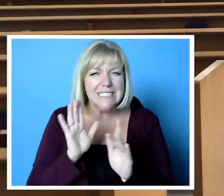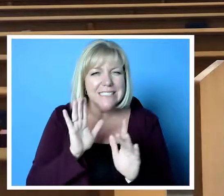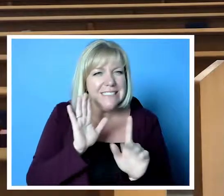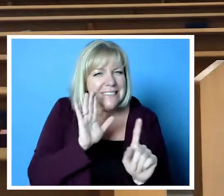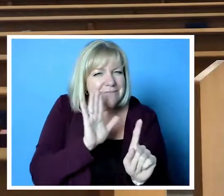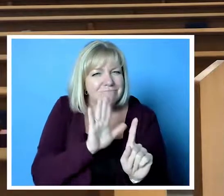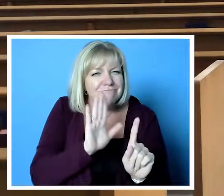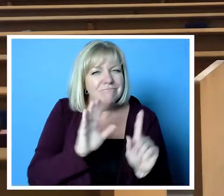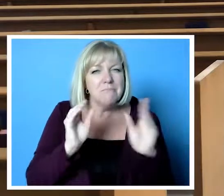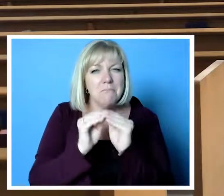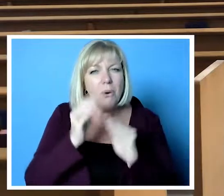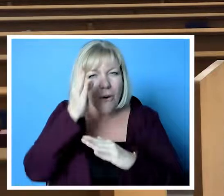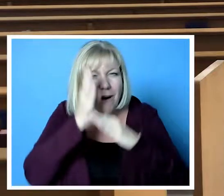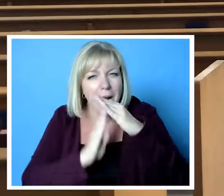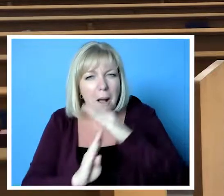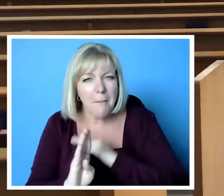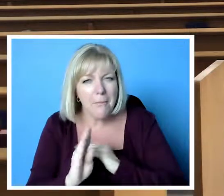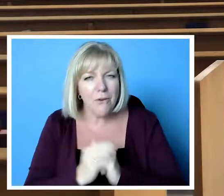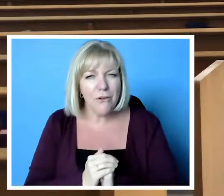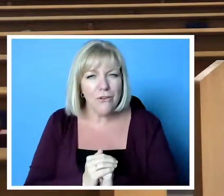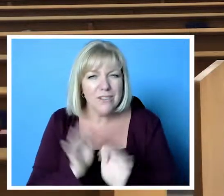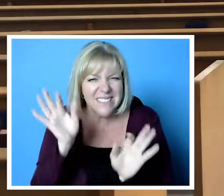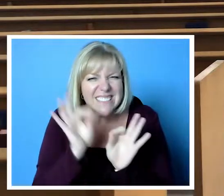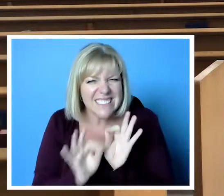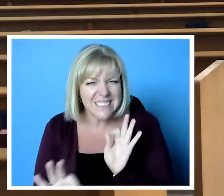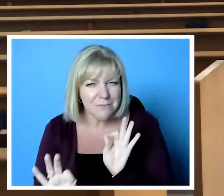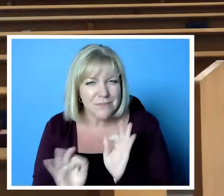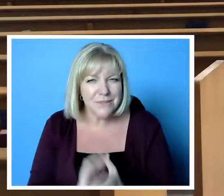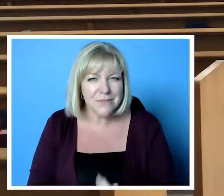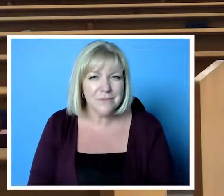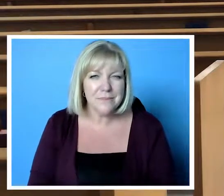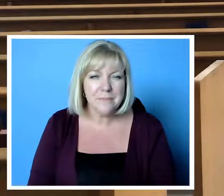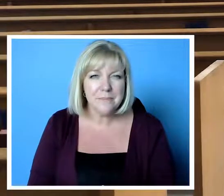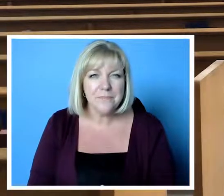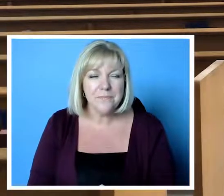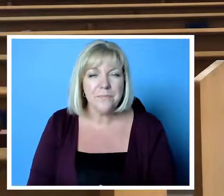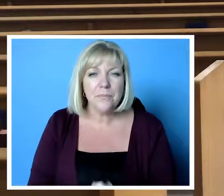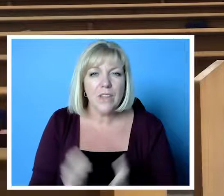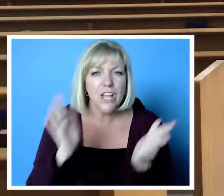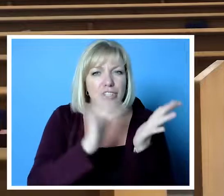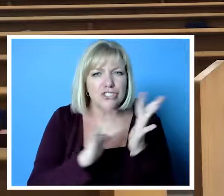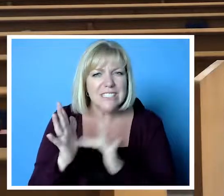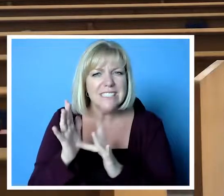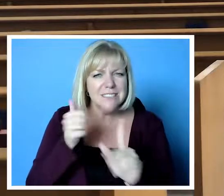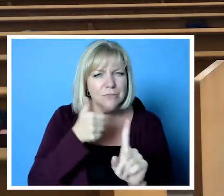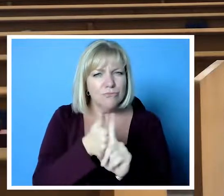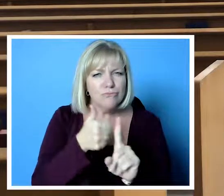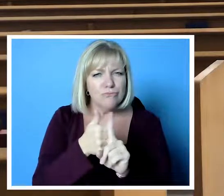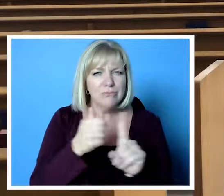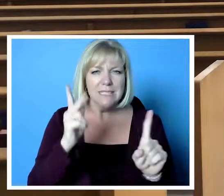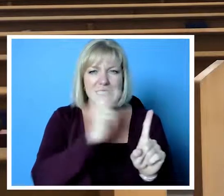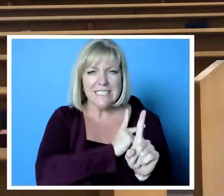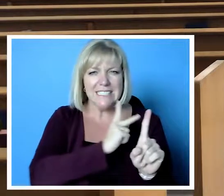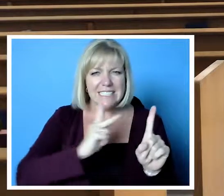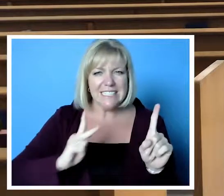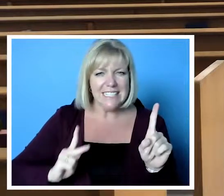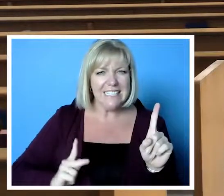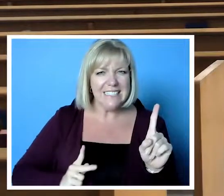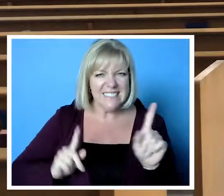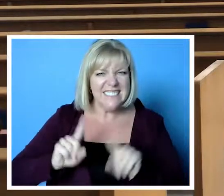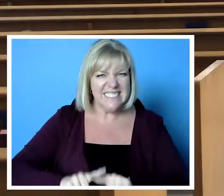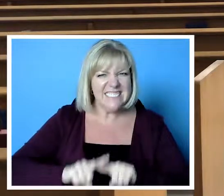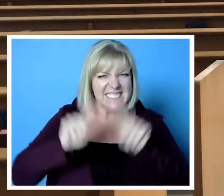much more humble, and it was much more simple. And he was going to be a king that was